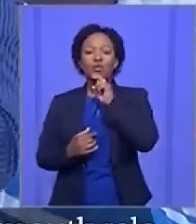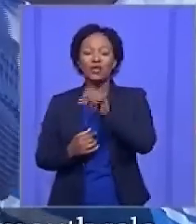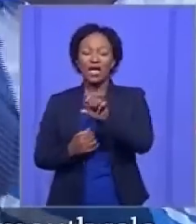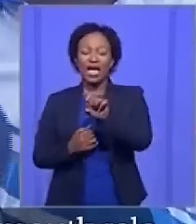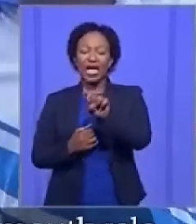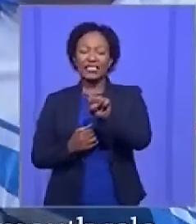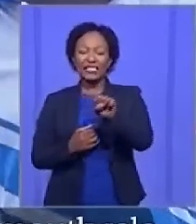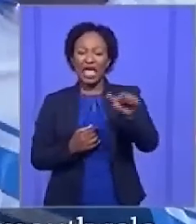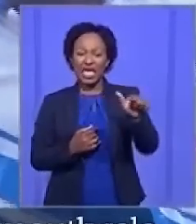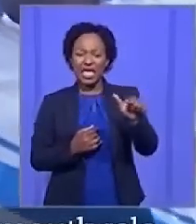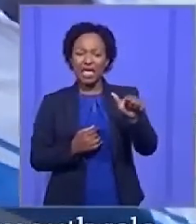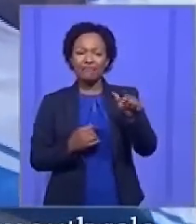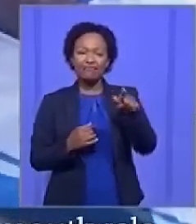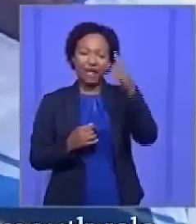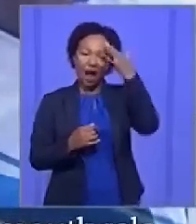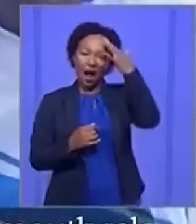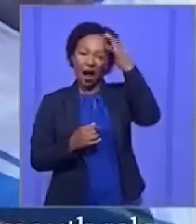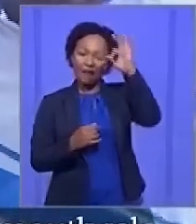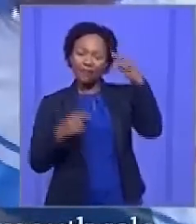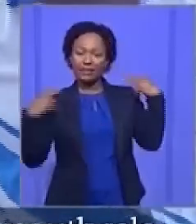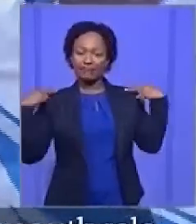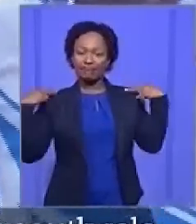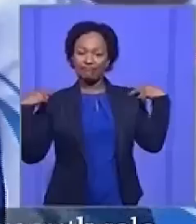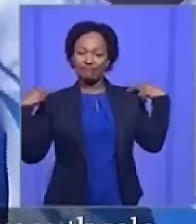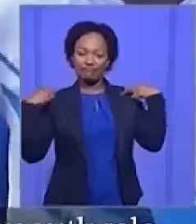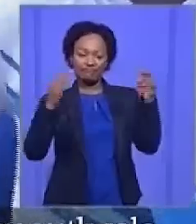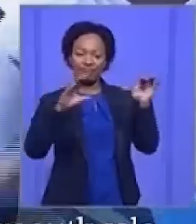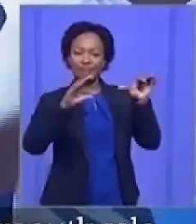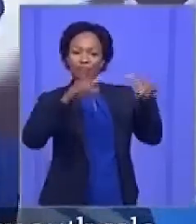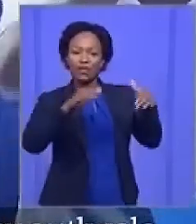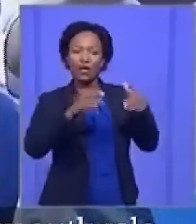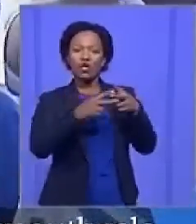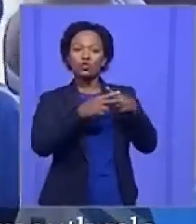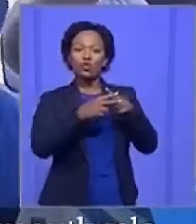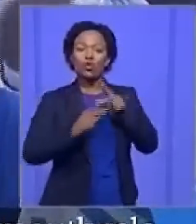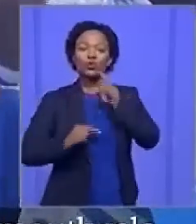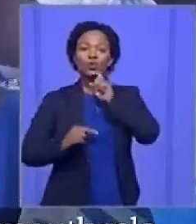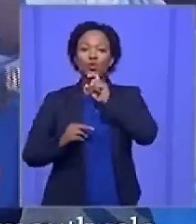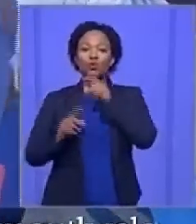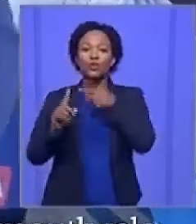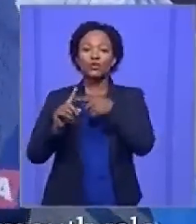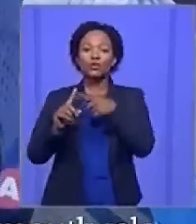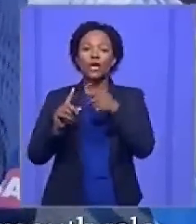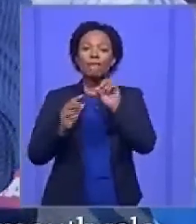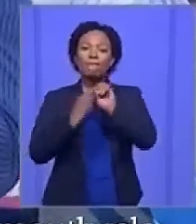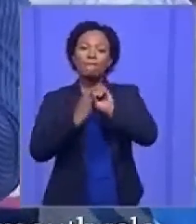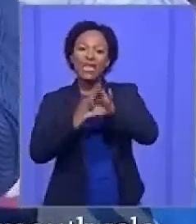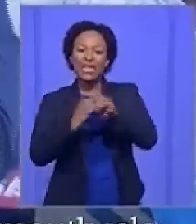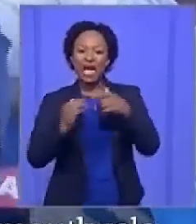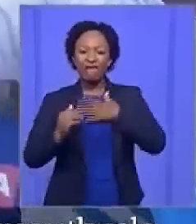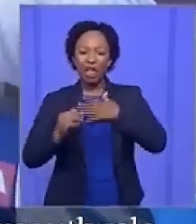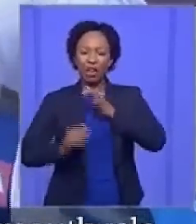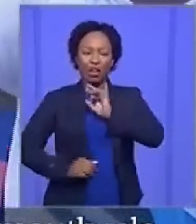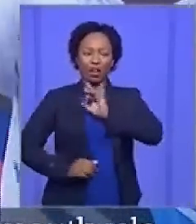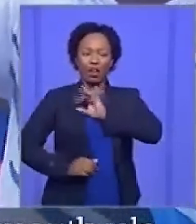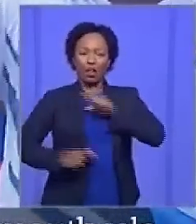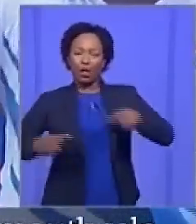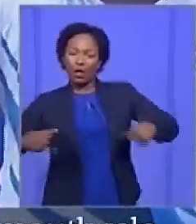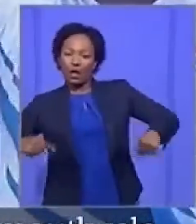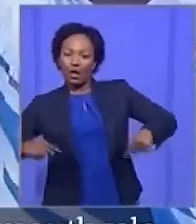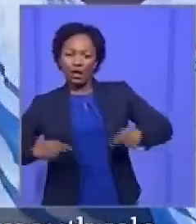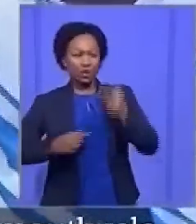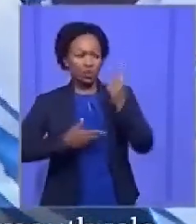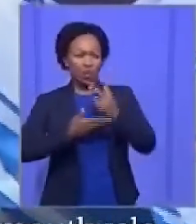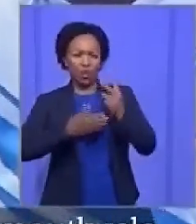agency as a tool to intimidate the media and to intimidate the opposition. Just 2 weeks